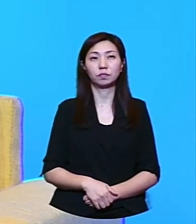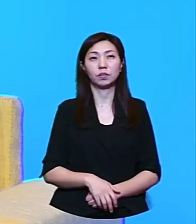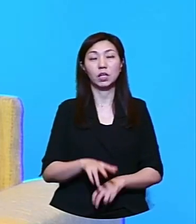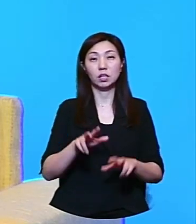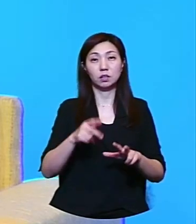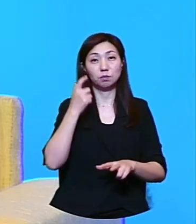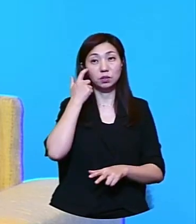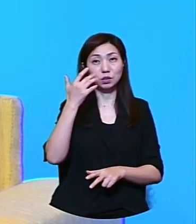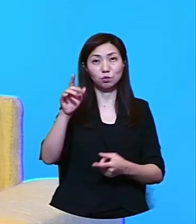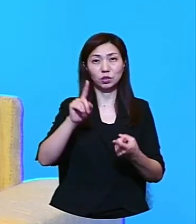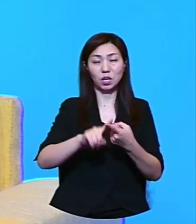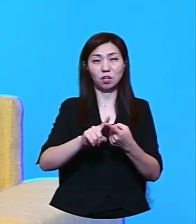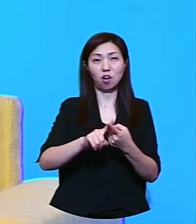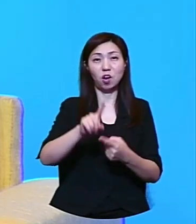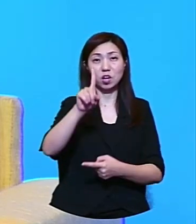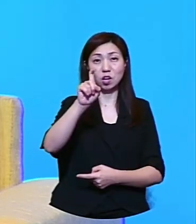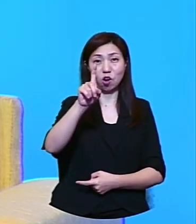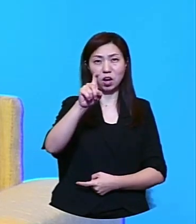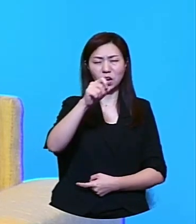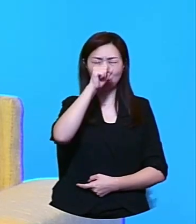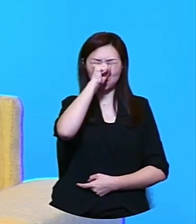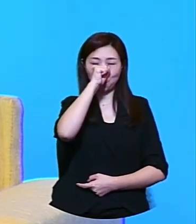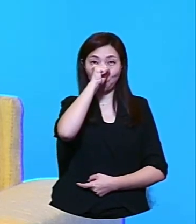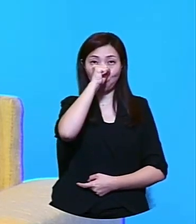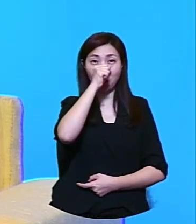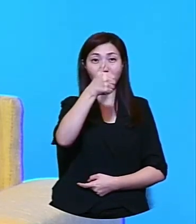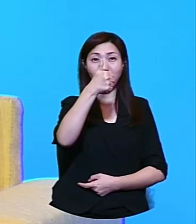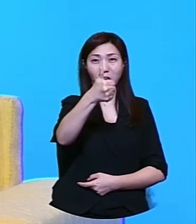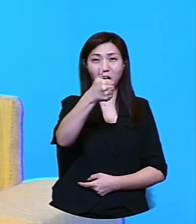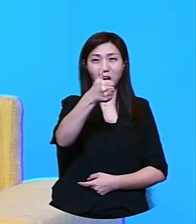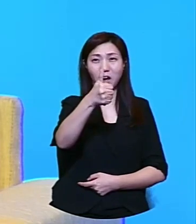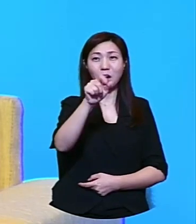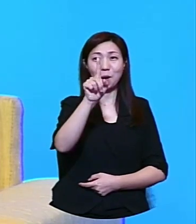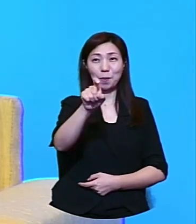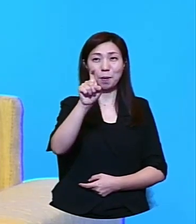and this is for Dr. Song-Yu, for you.